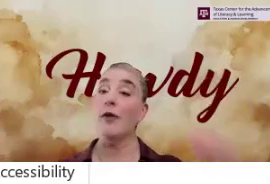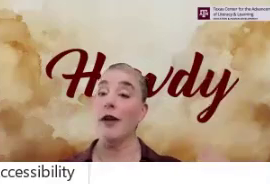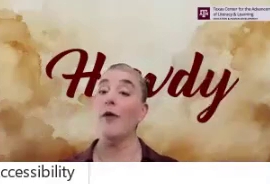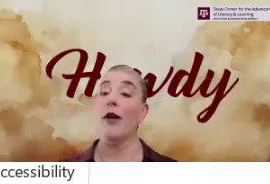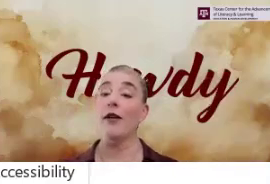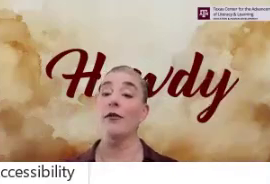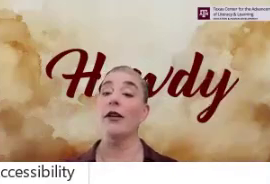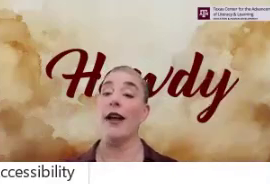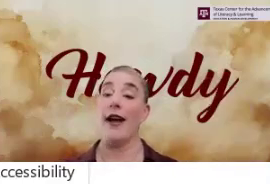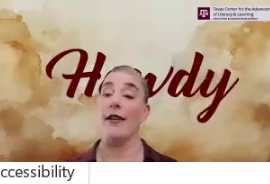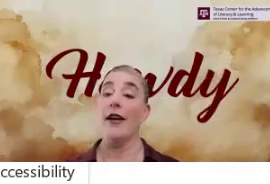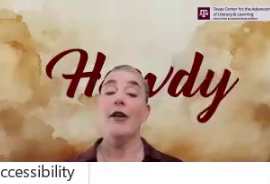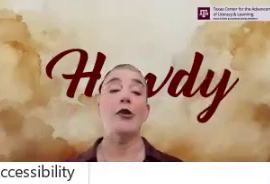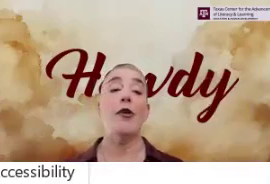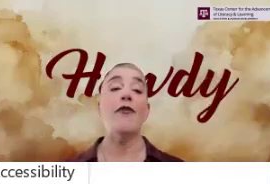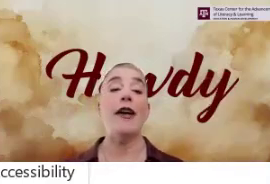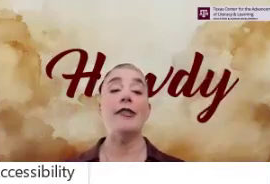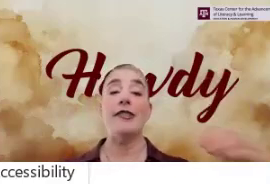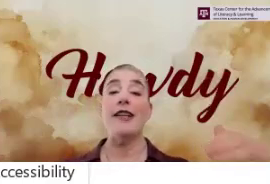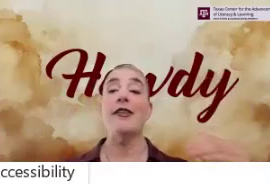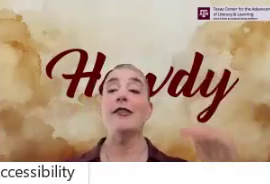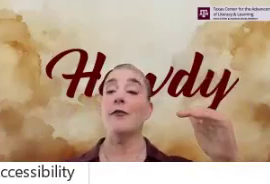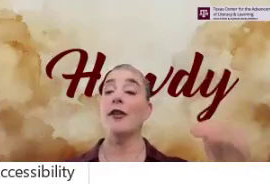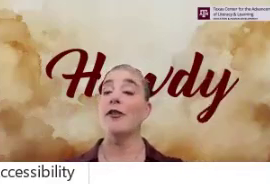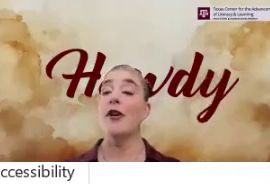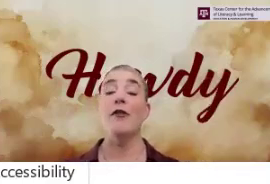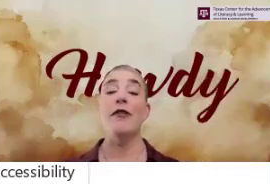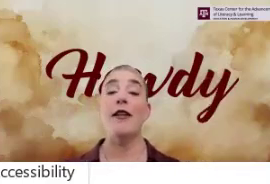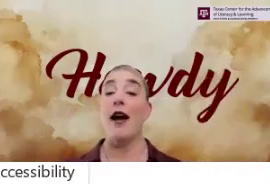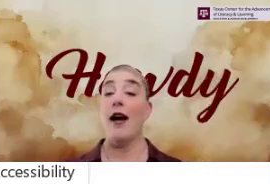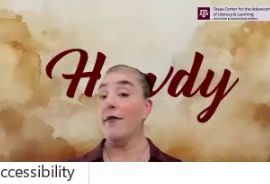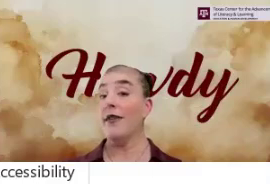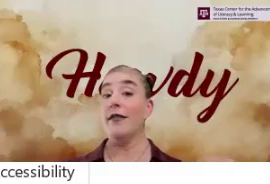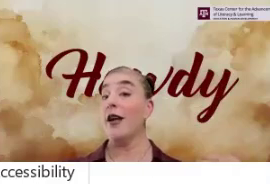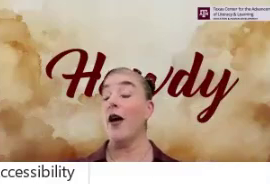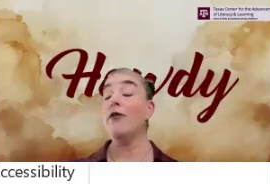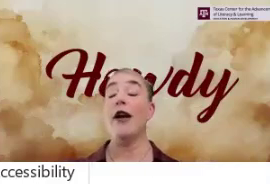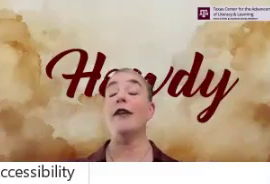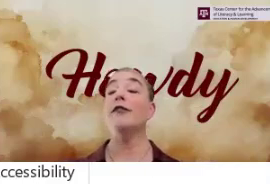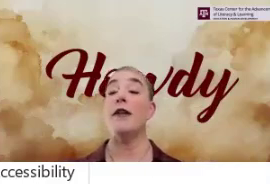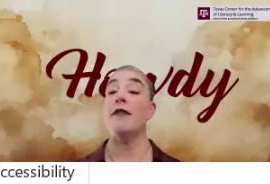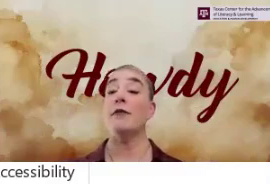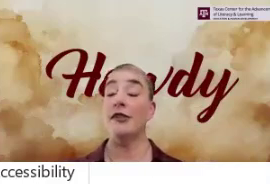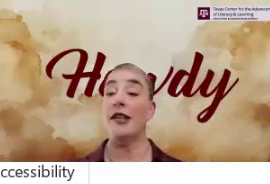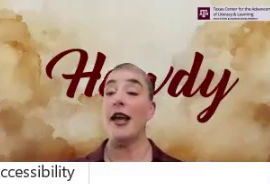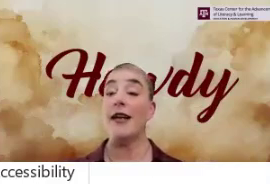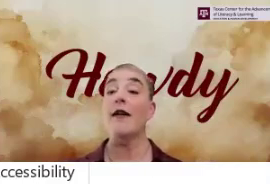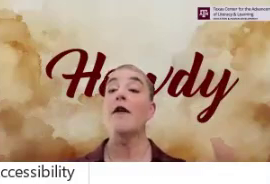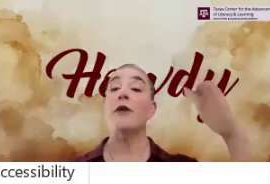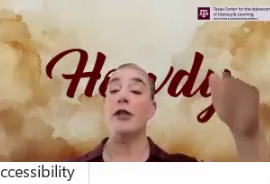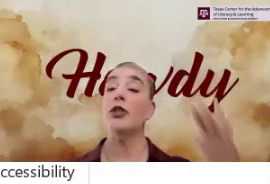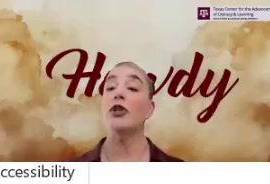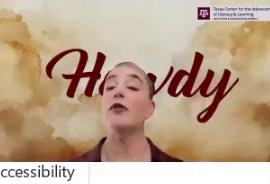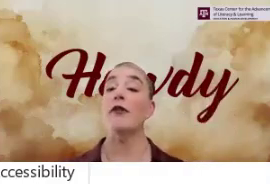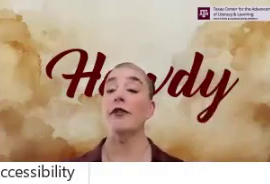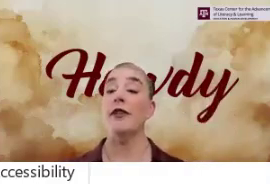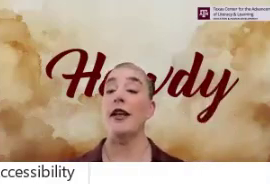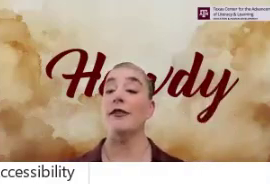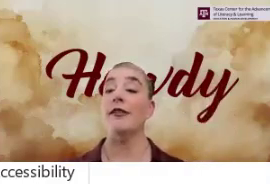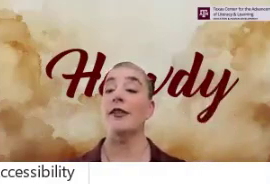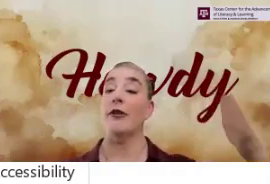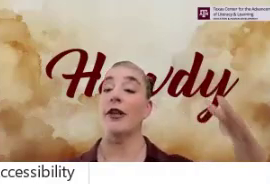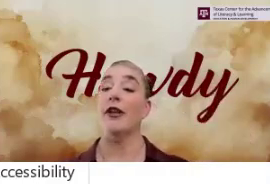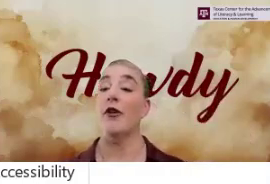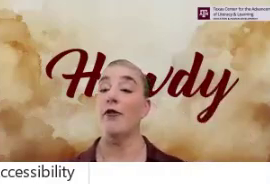to see what I want to look at. So if I see this, I'm going to know that the author hasn't made a mistake, but it's two